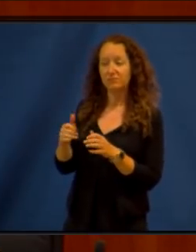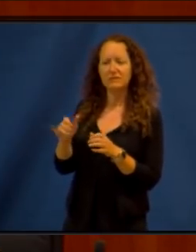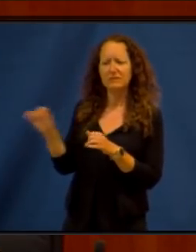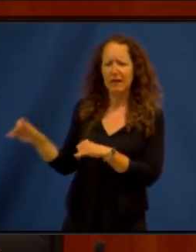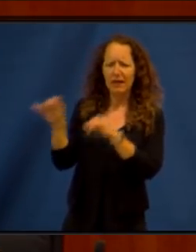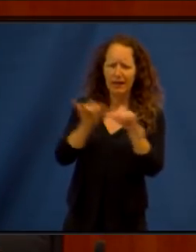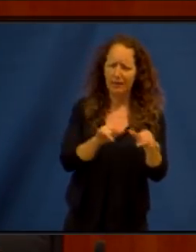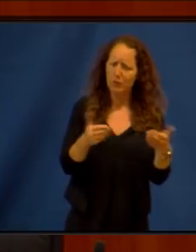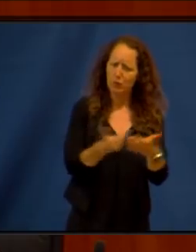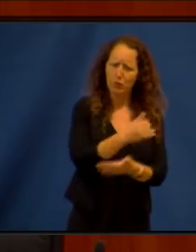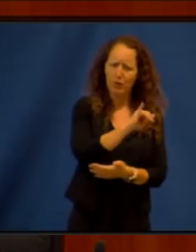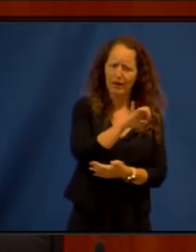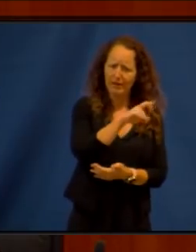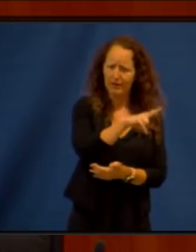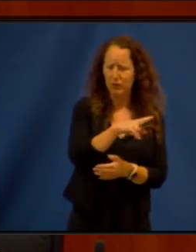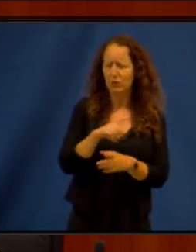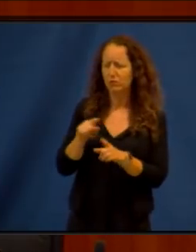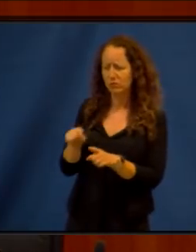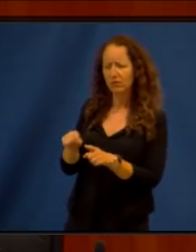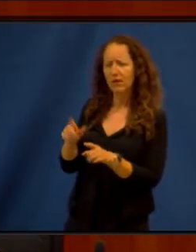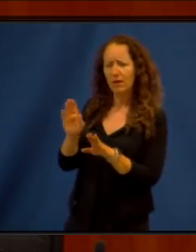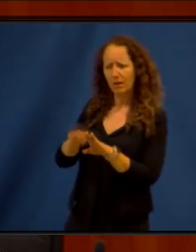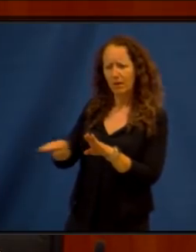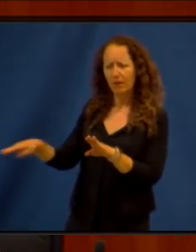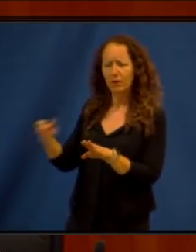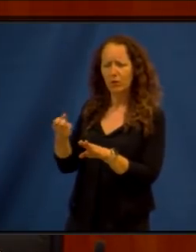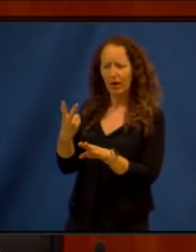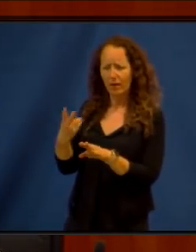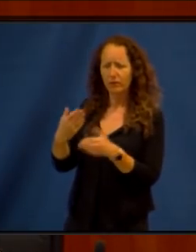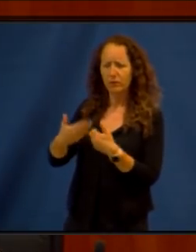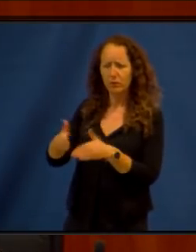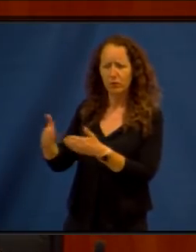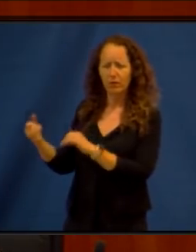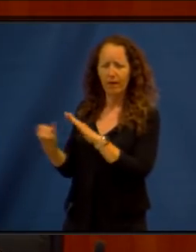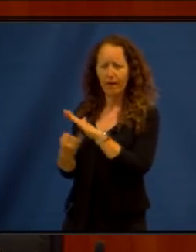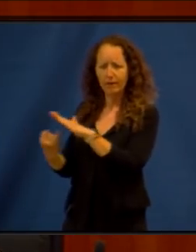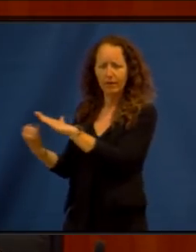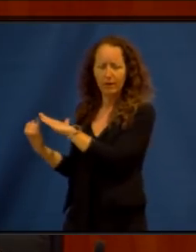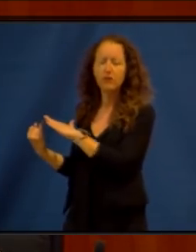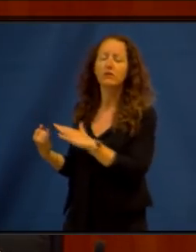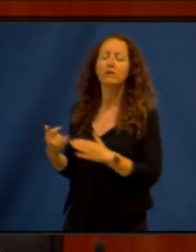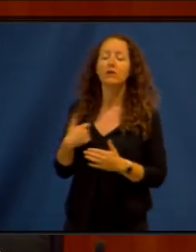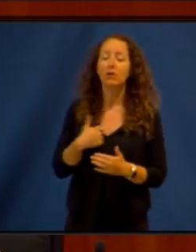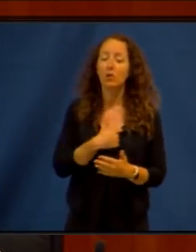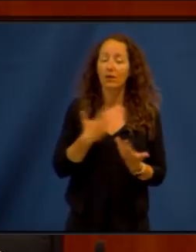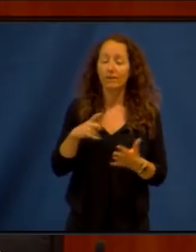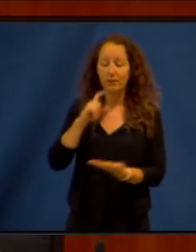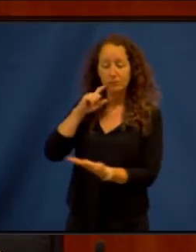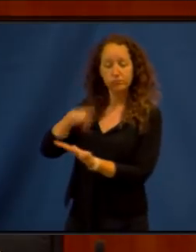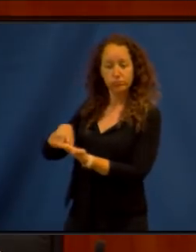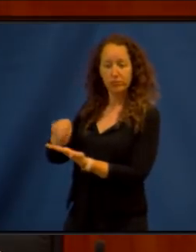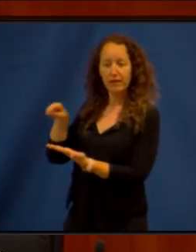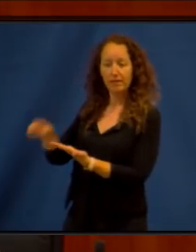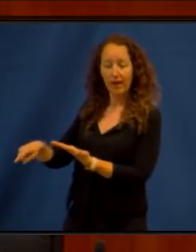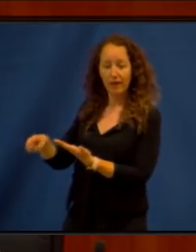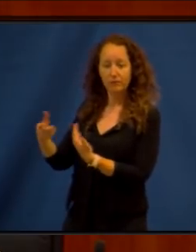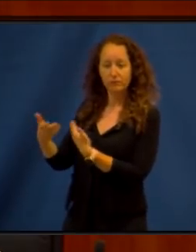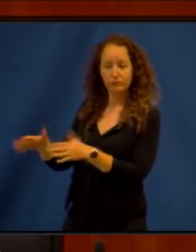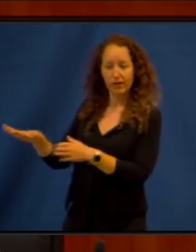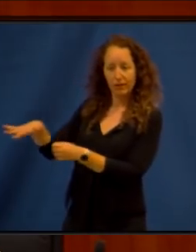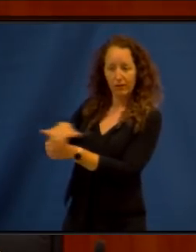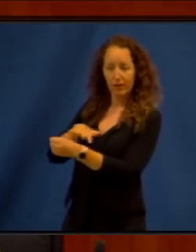cardiac monitoring, and all the things that an ICU would have. That's the unit that we've identified as a unit that's going to be segregated